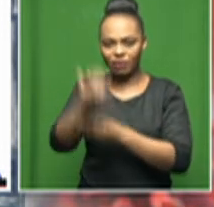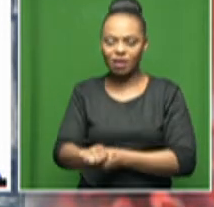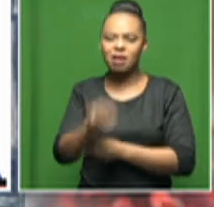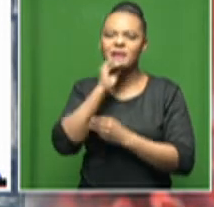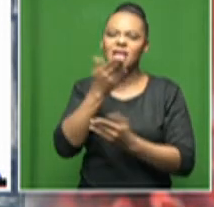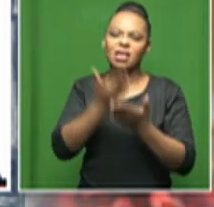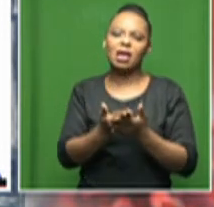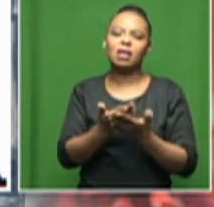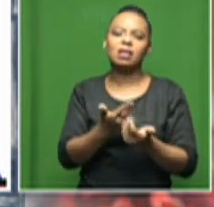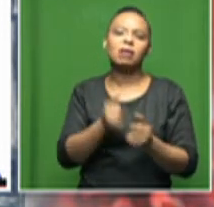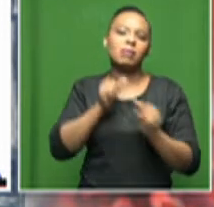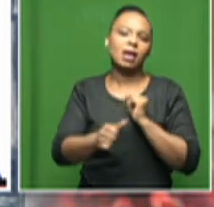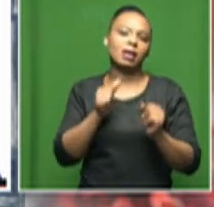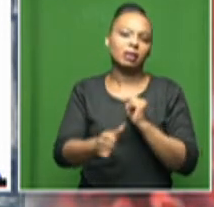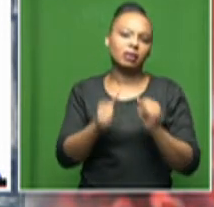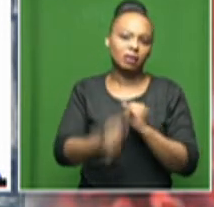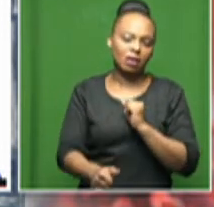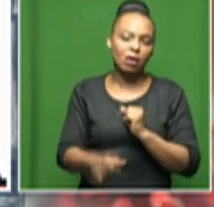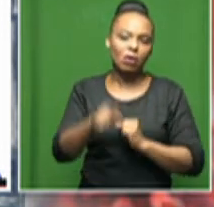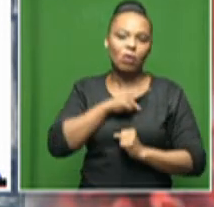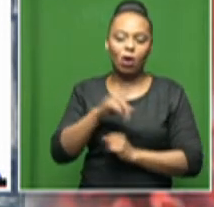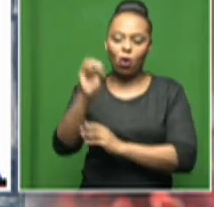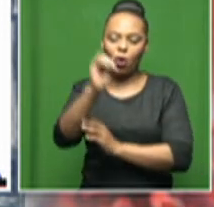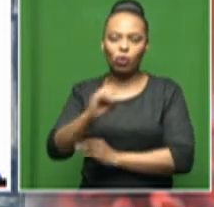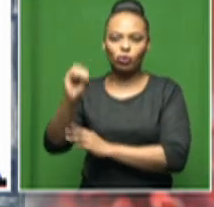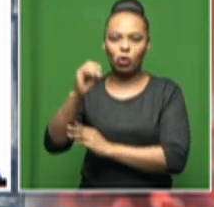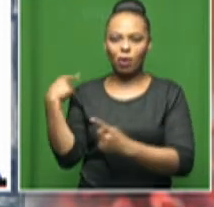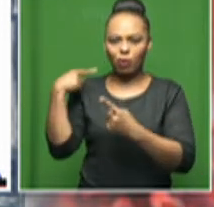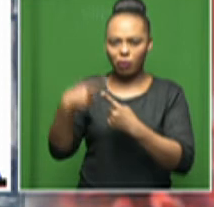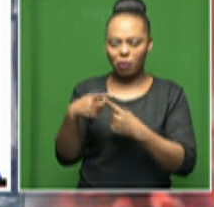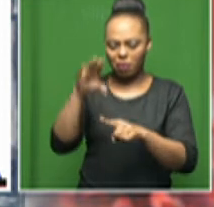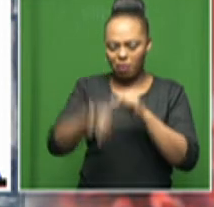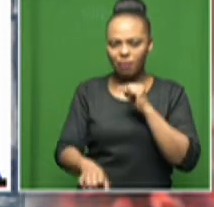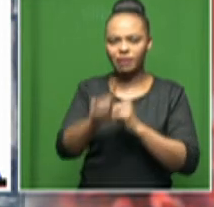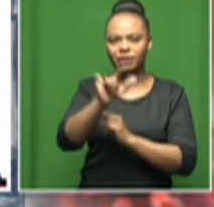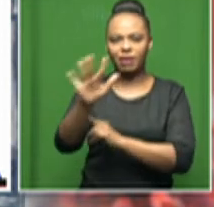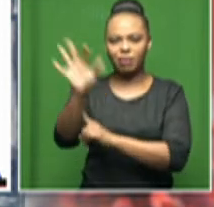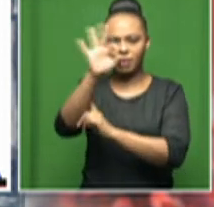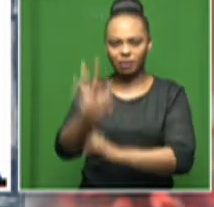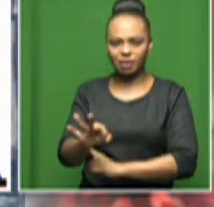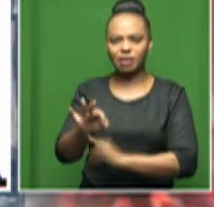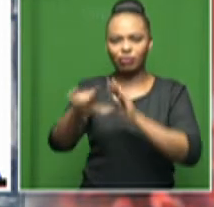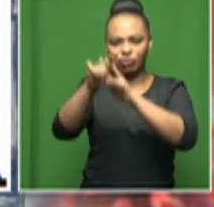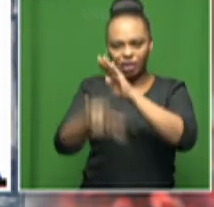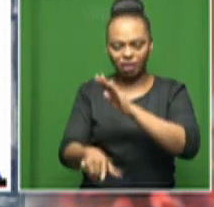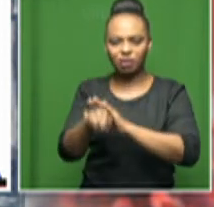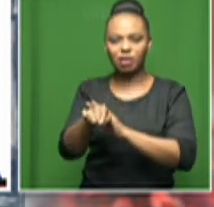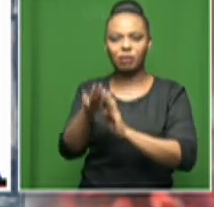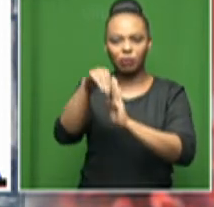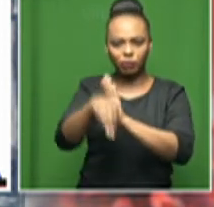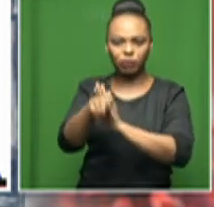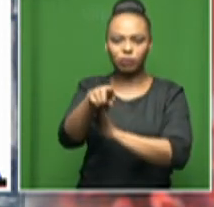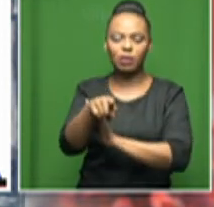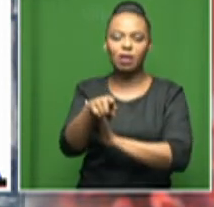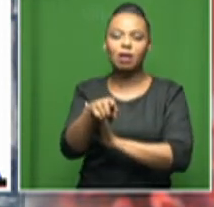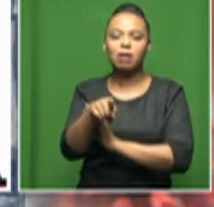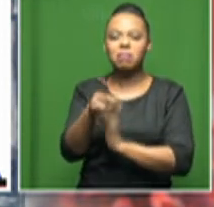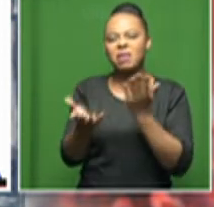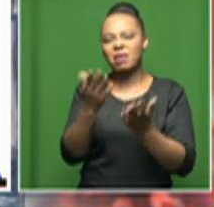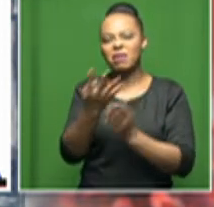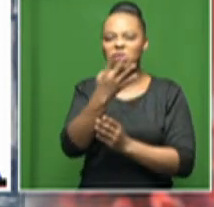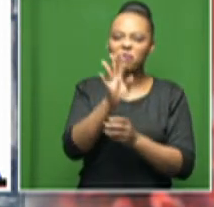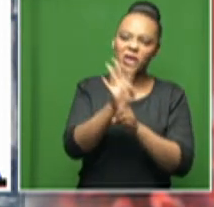In that through to the 31st of October, we already observed more than a 75% reduction in mild and moderate illness that occurred at least